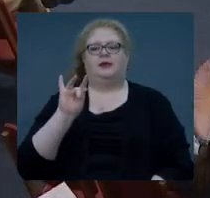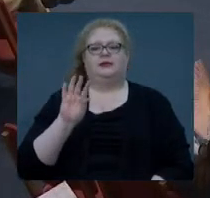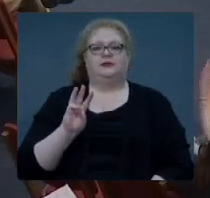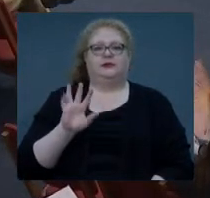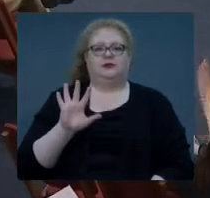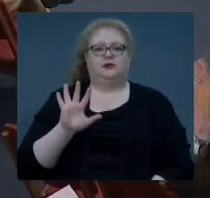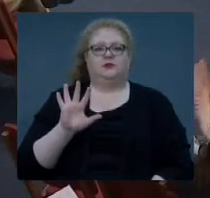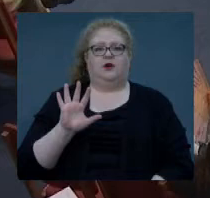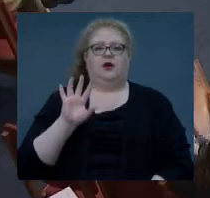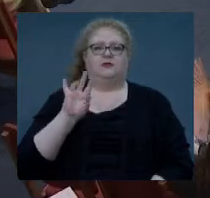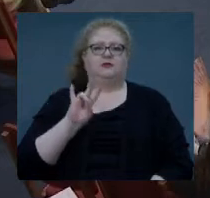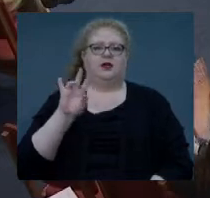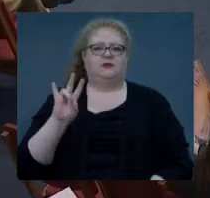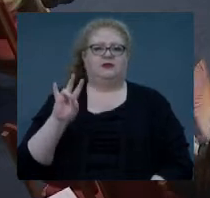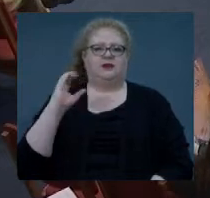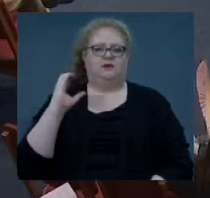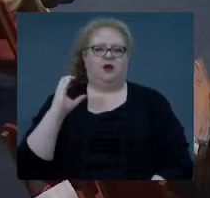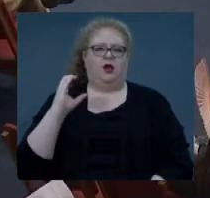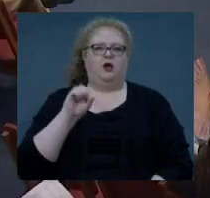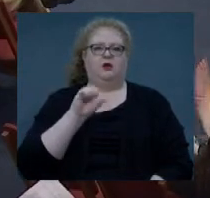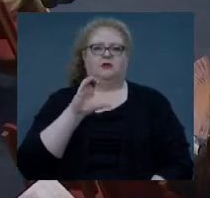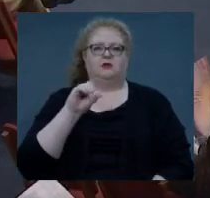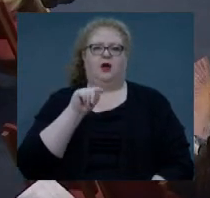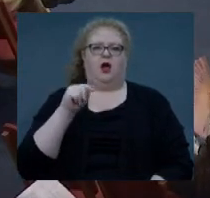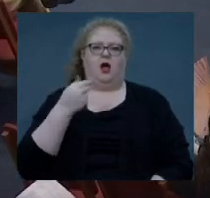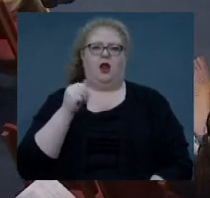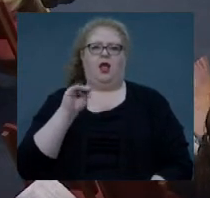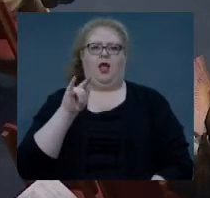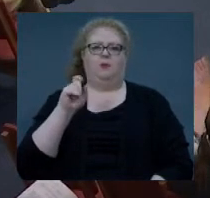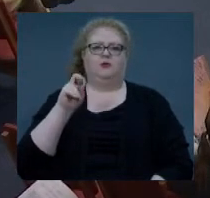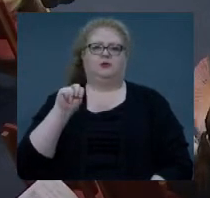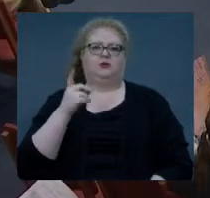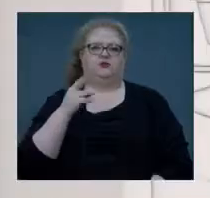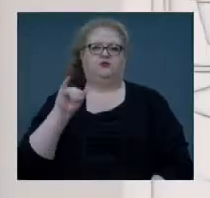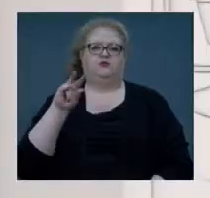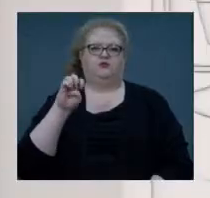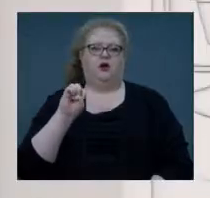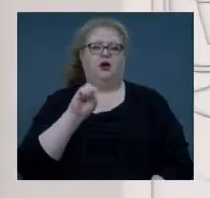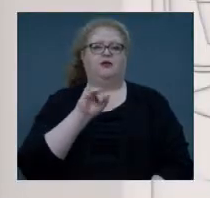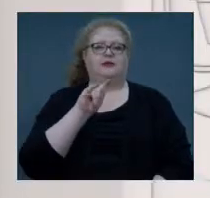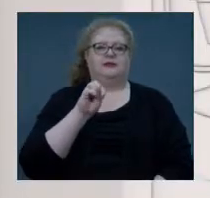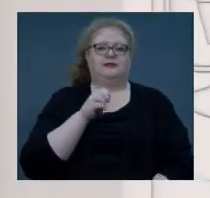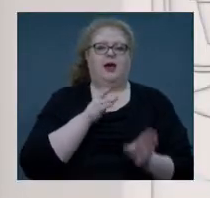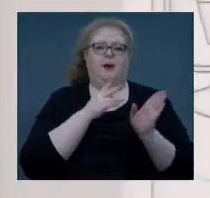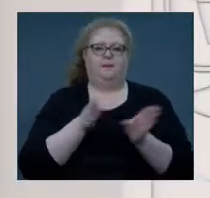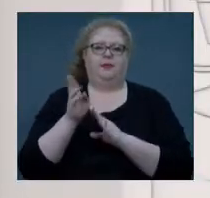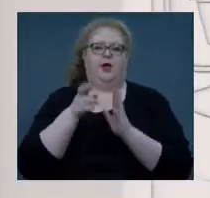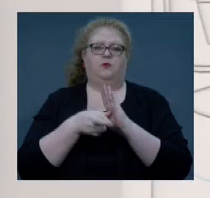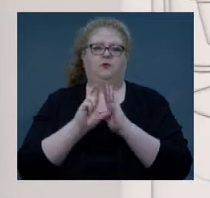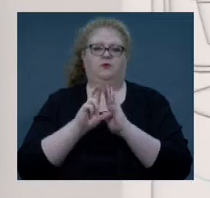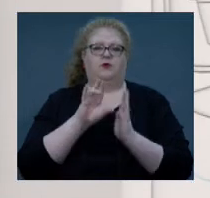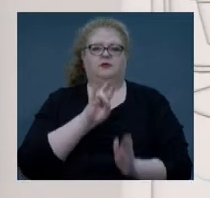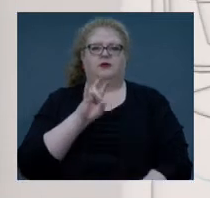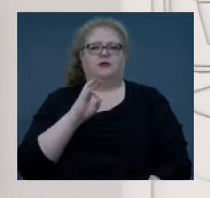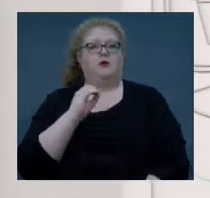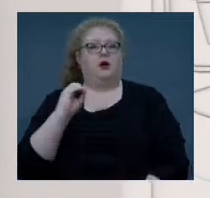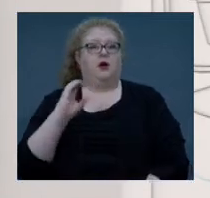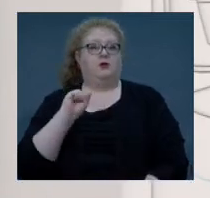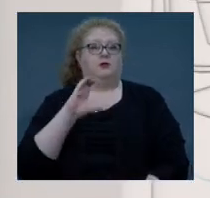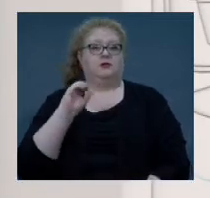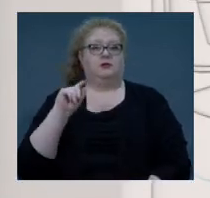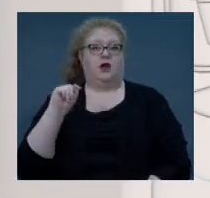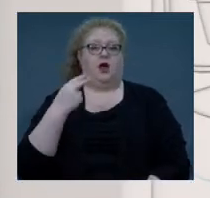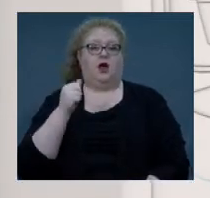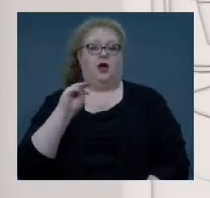S-1865, 7700 Scott Hamilton Drive site plan review located at 7700 Scott Hamilton Drive.